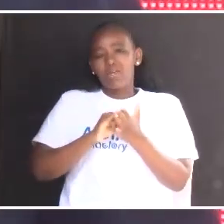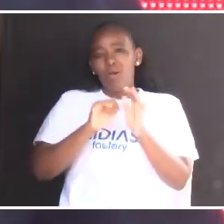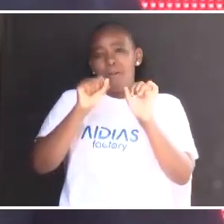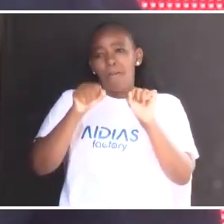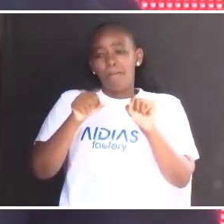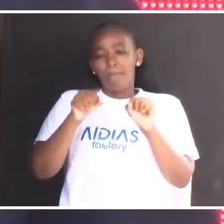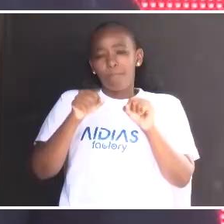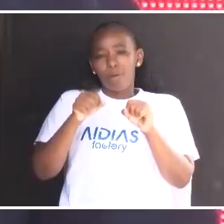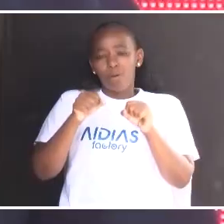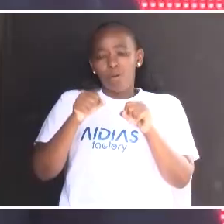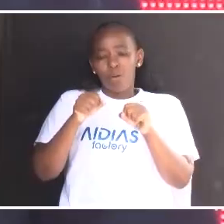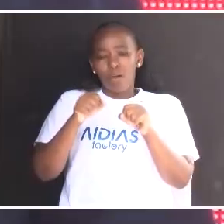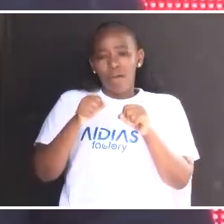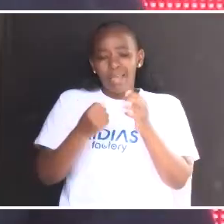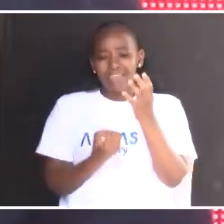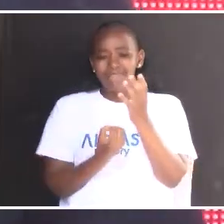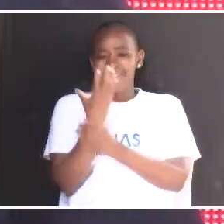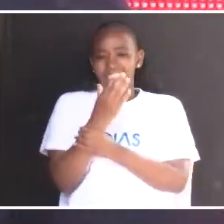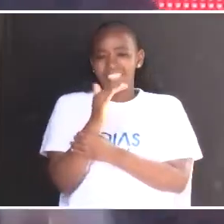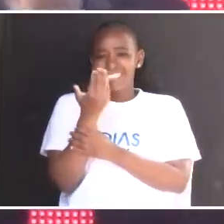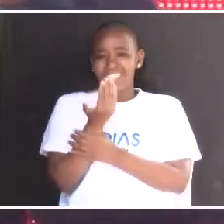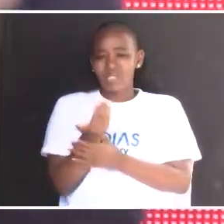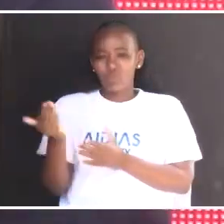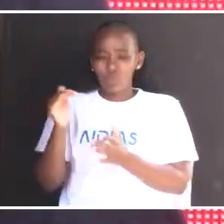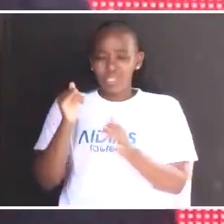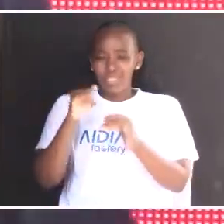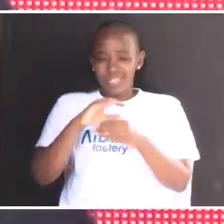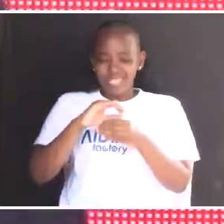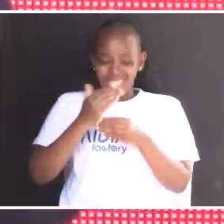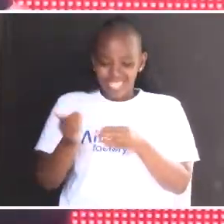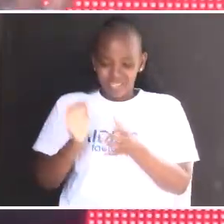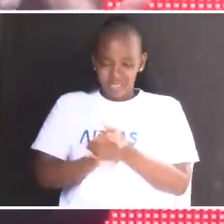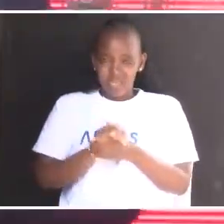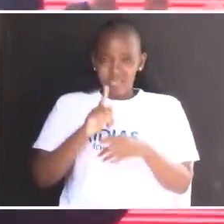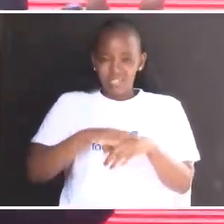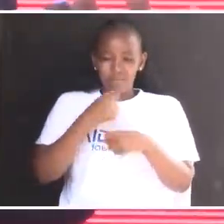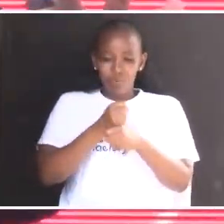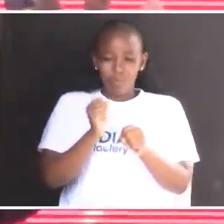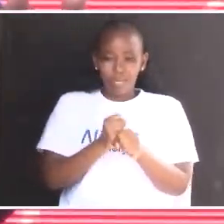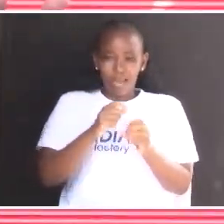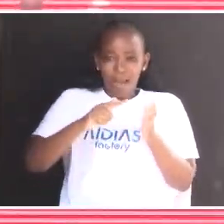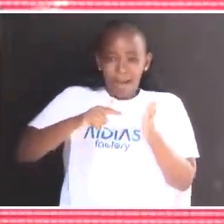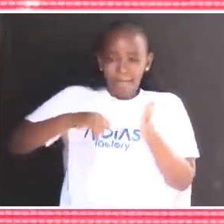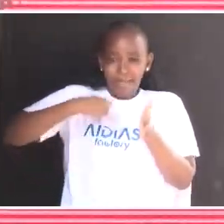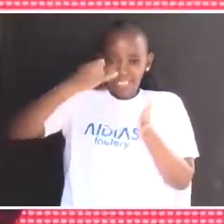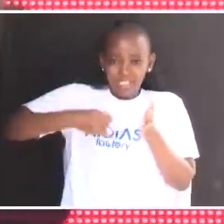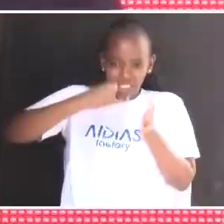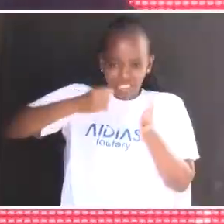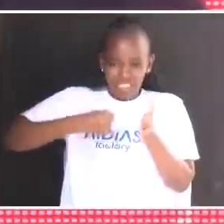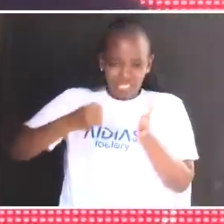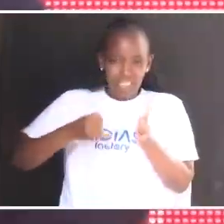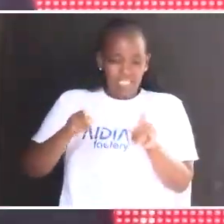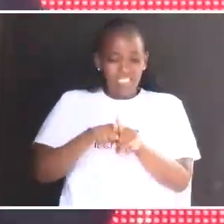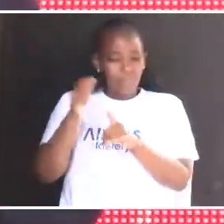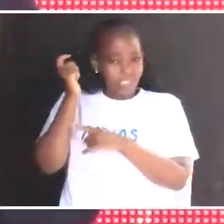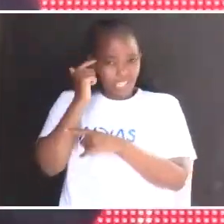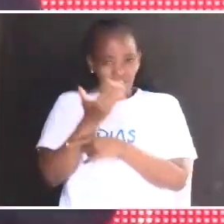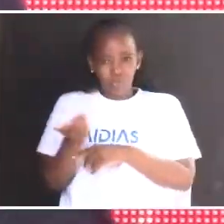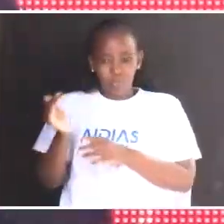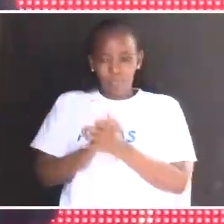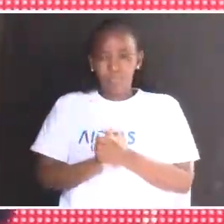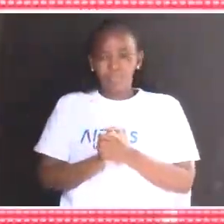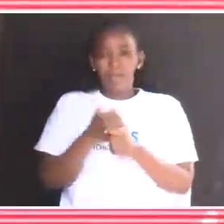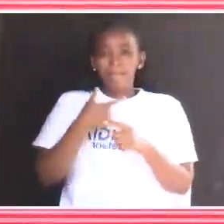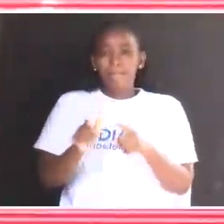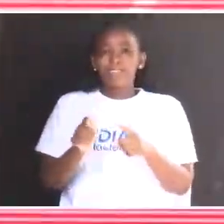na haijaifanywa, for instance. When you create that particular machine, that is an intellectual property.